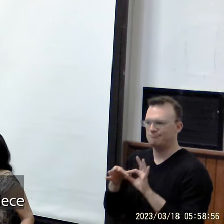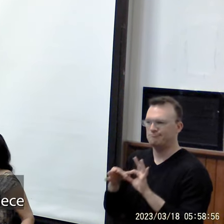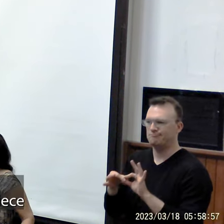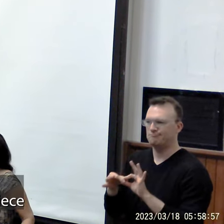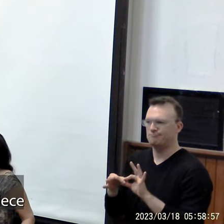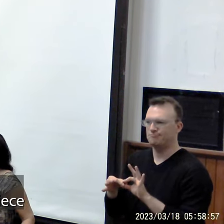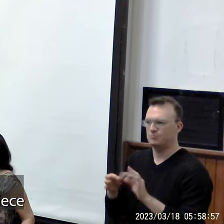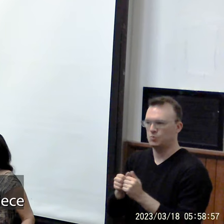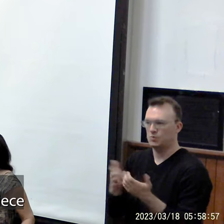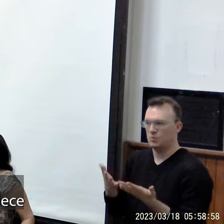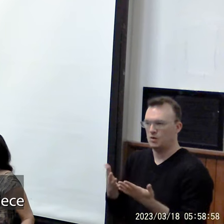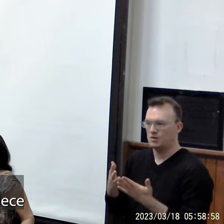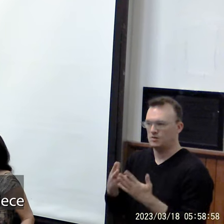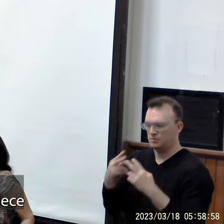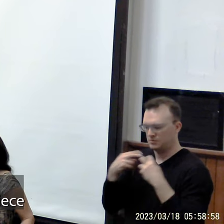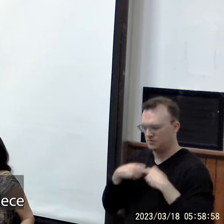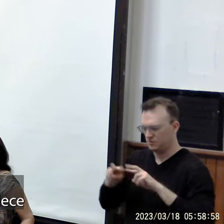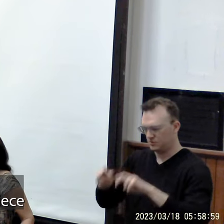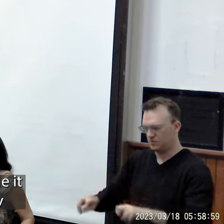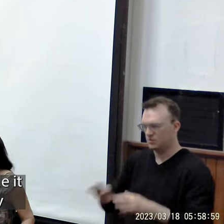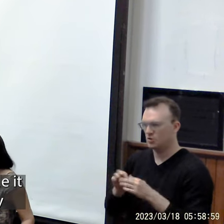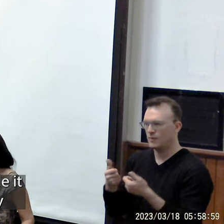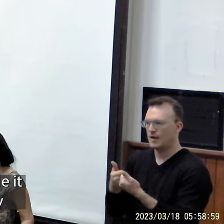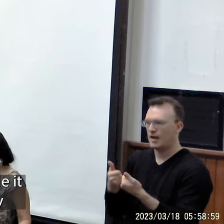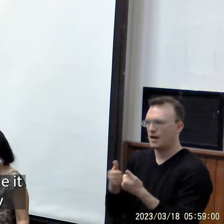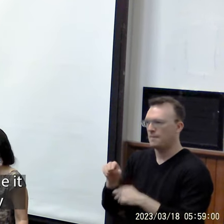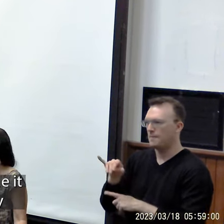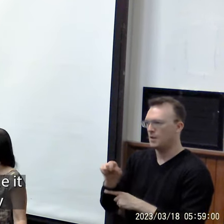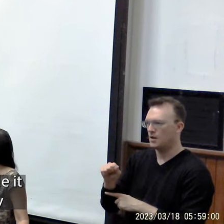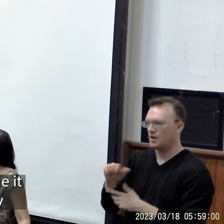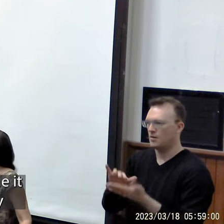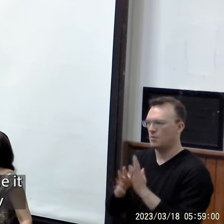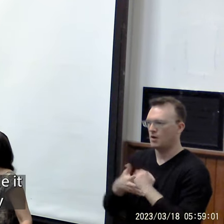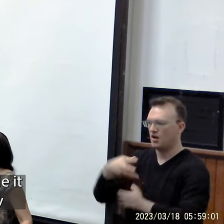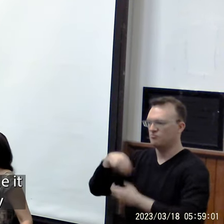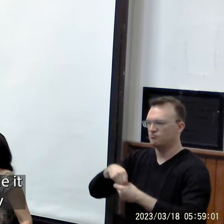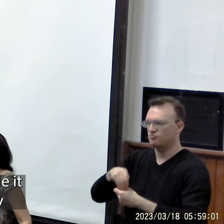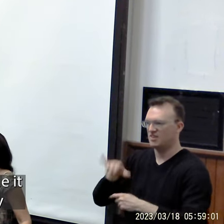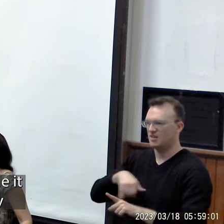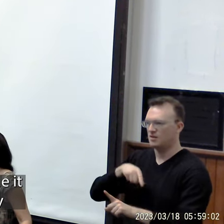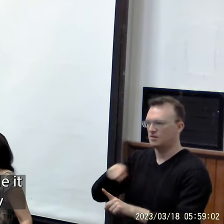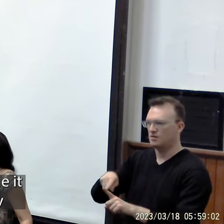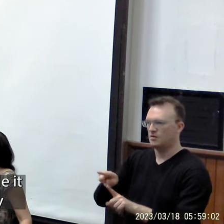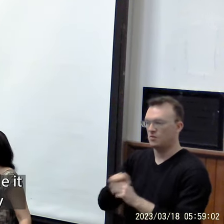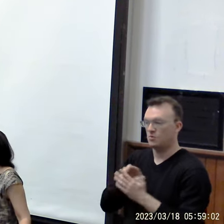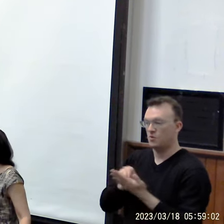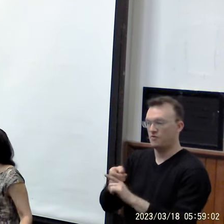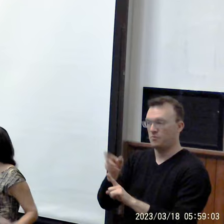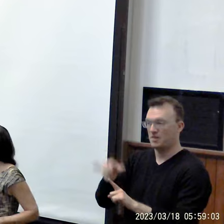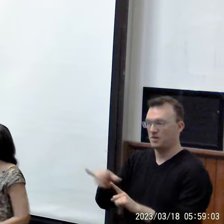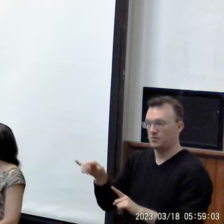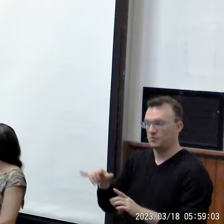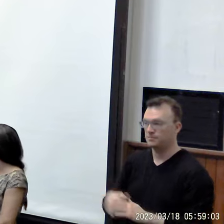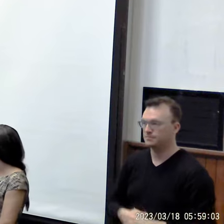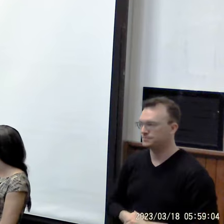is looking deeply at a game or a piece of media and getting kind of inside it and learning from it in that way.